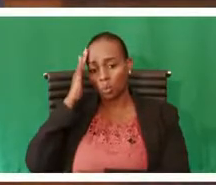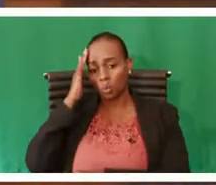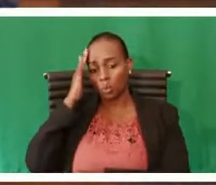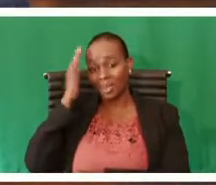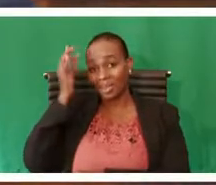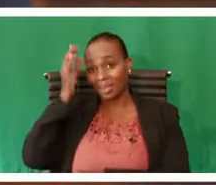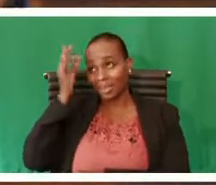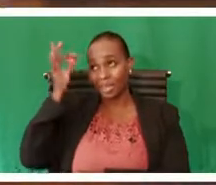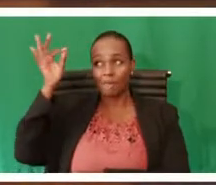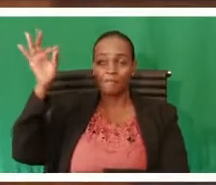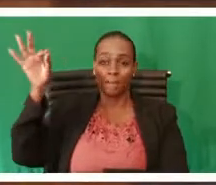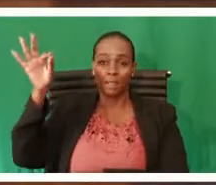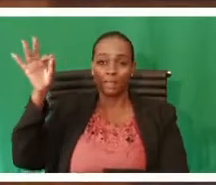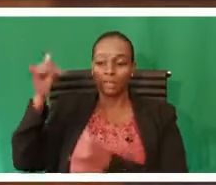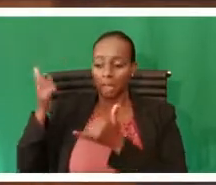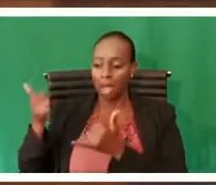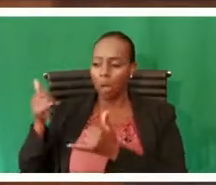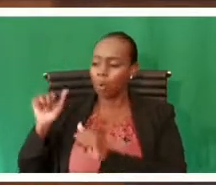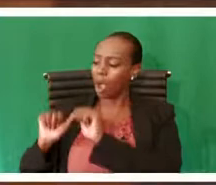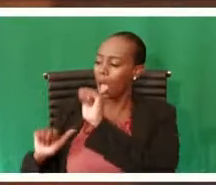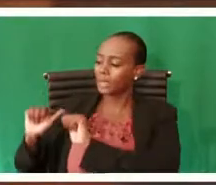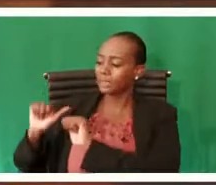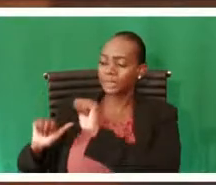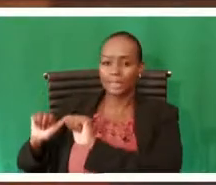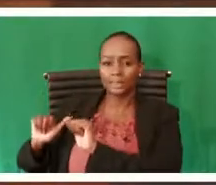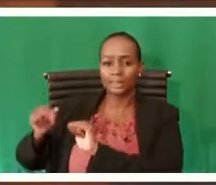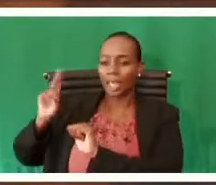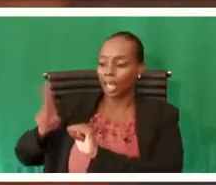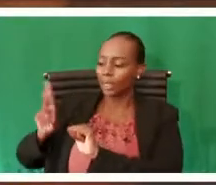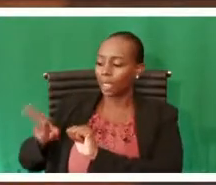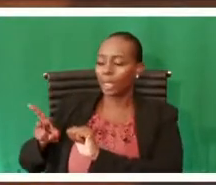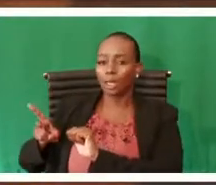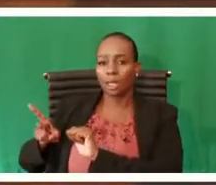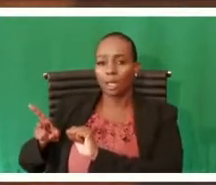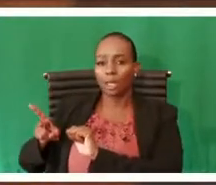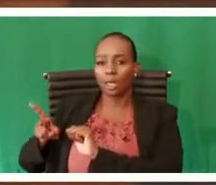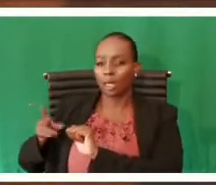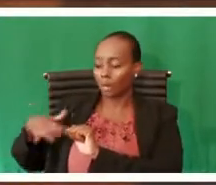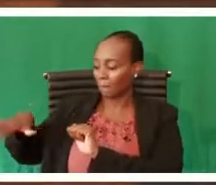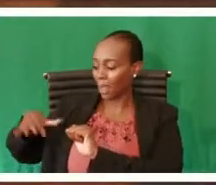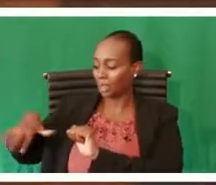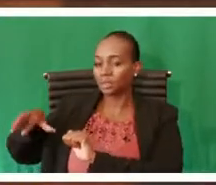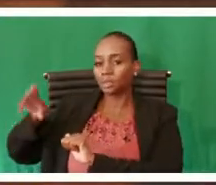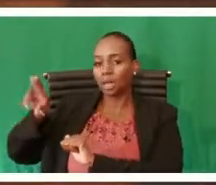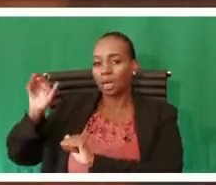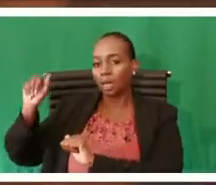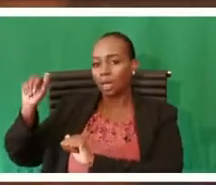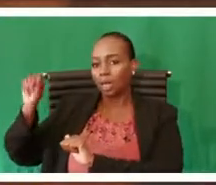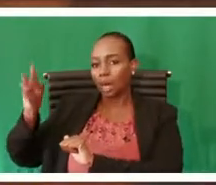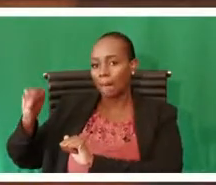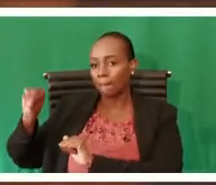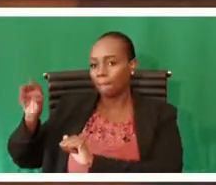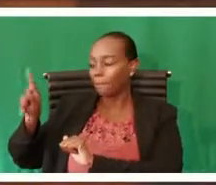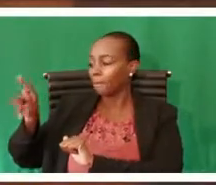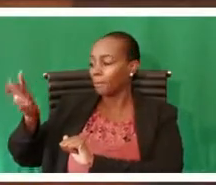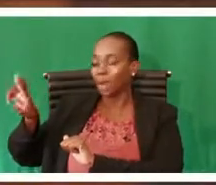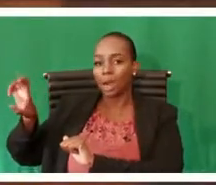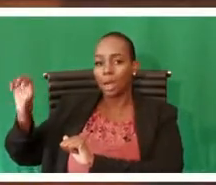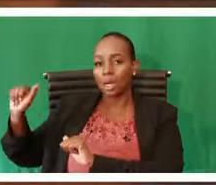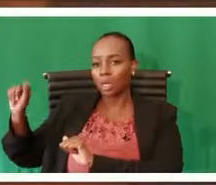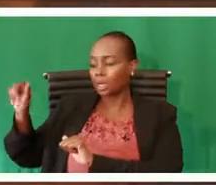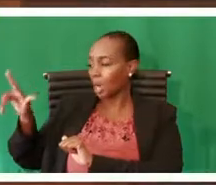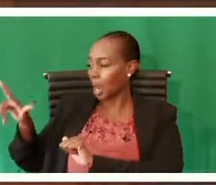government is doing a reassessment in terms of the Ramgral. There has been also an